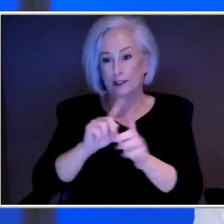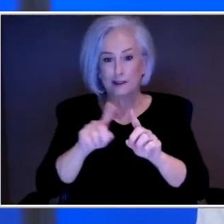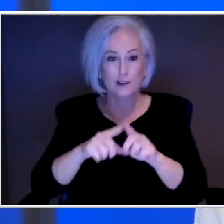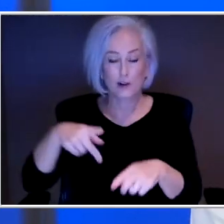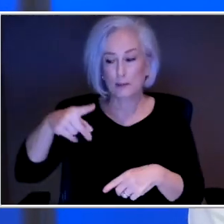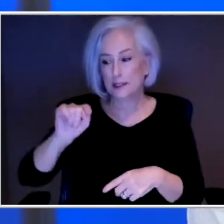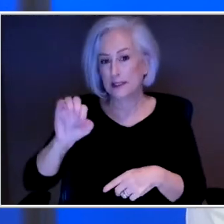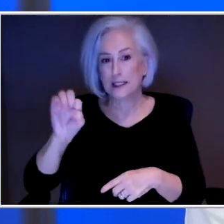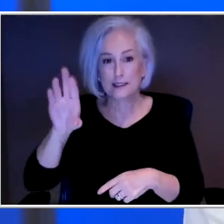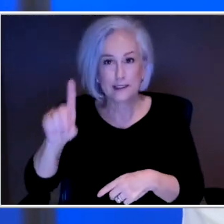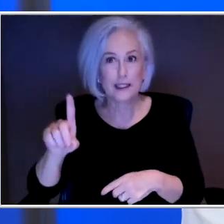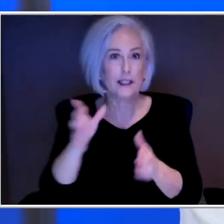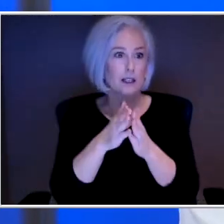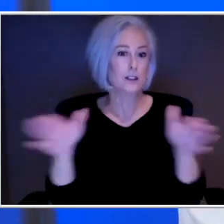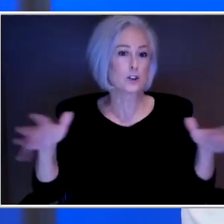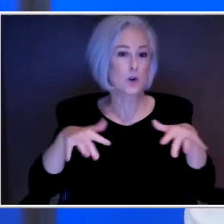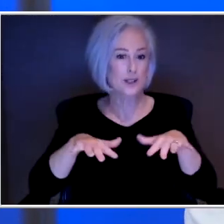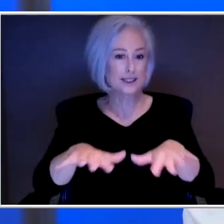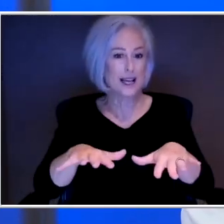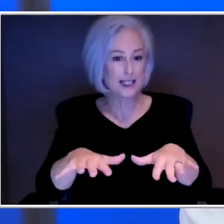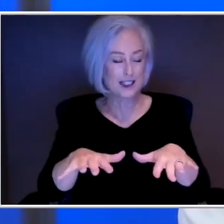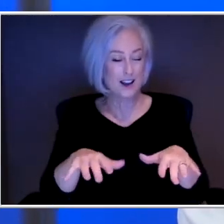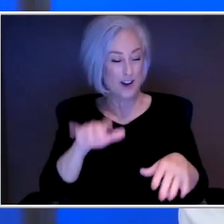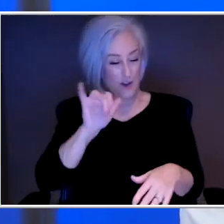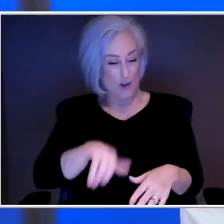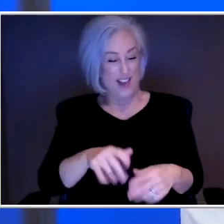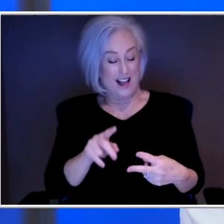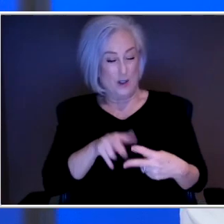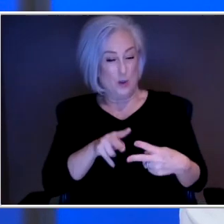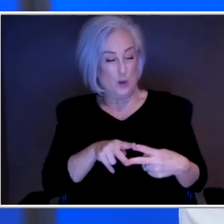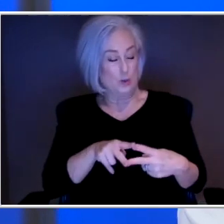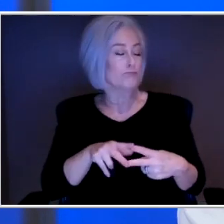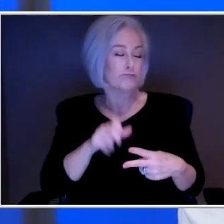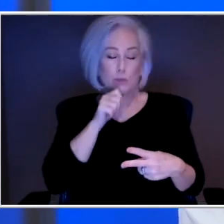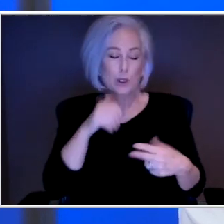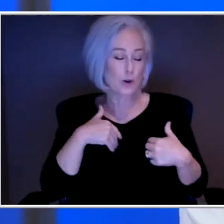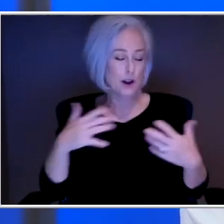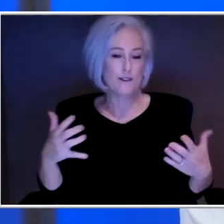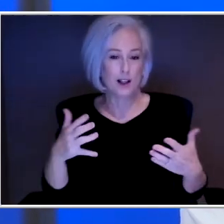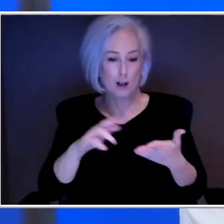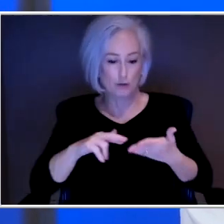anxiety. We don't have great indications for those things. Basically, the two major indications we